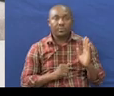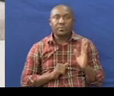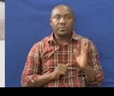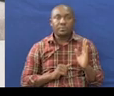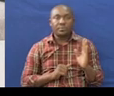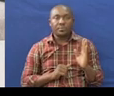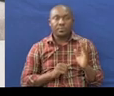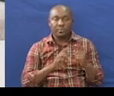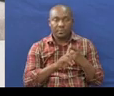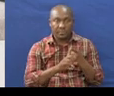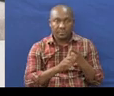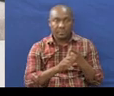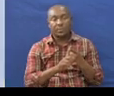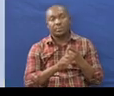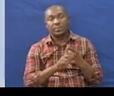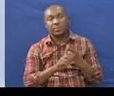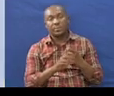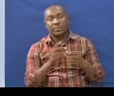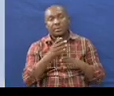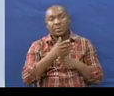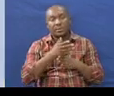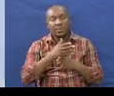The first question is about